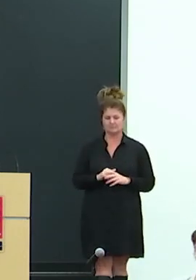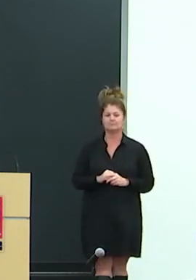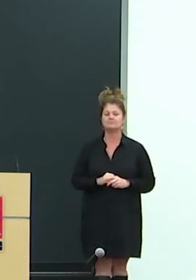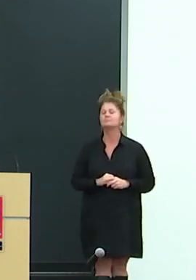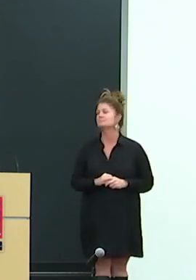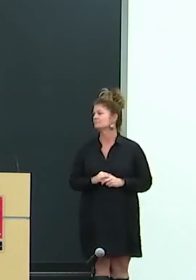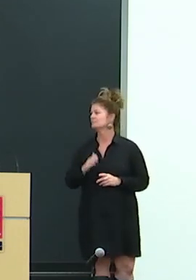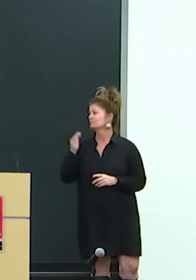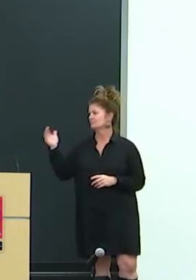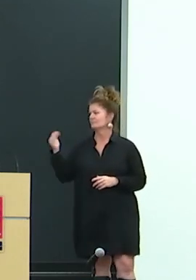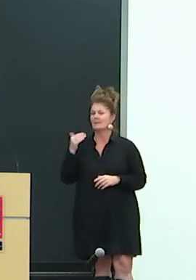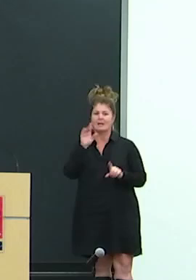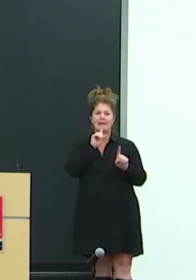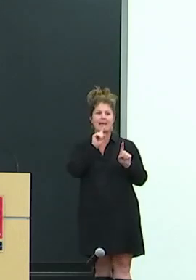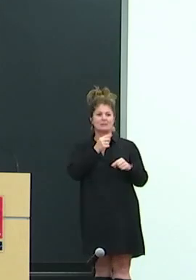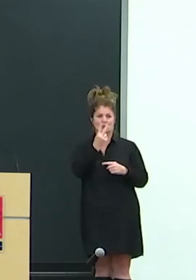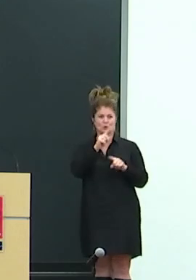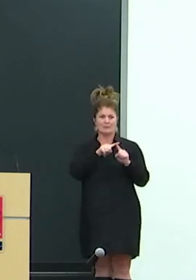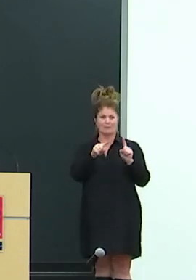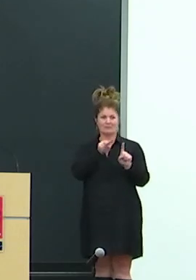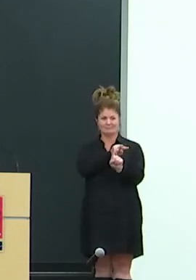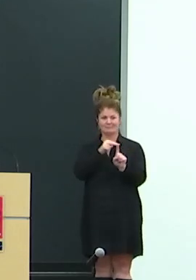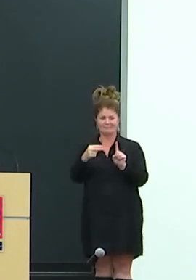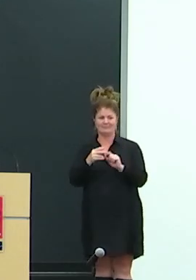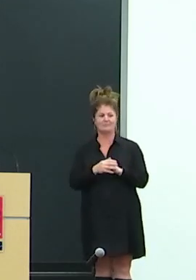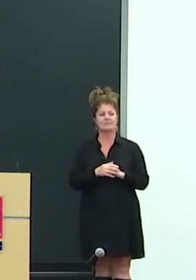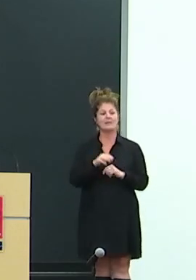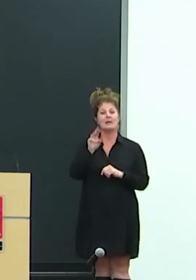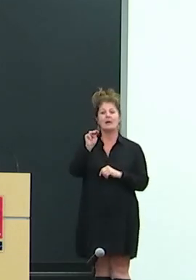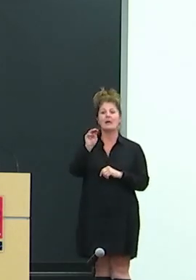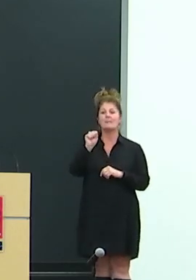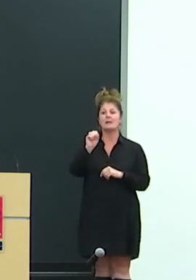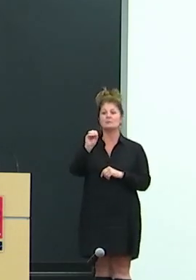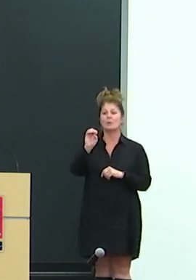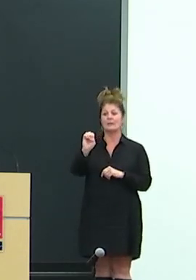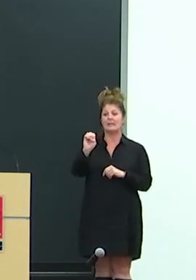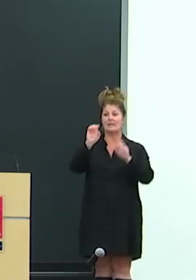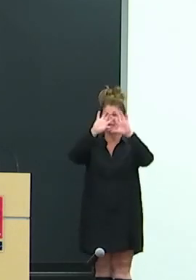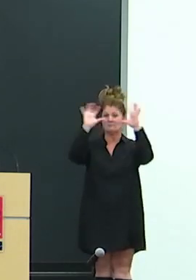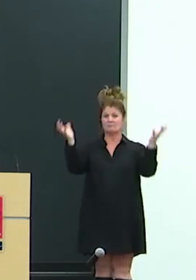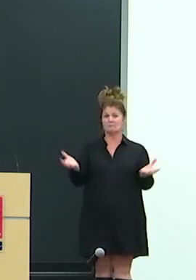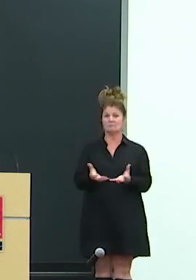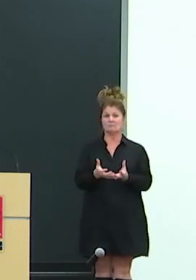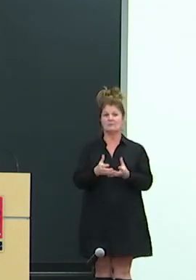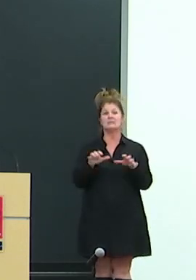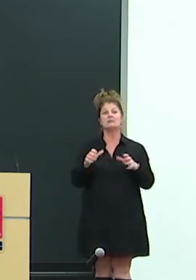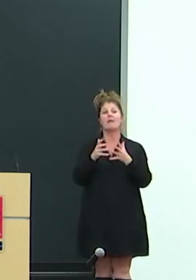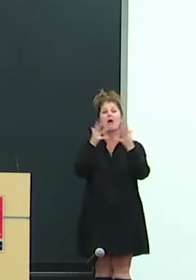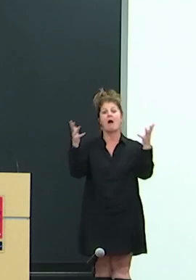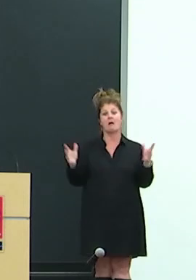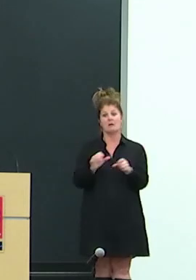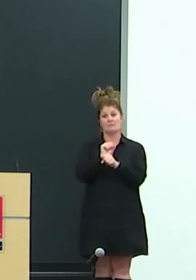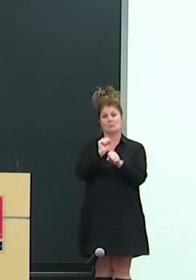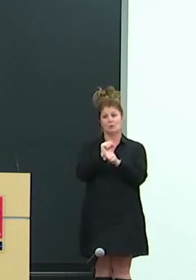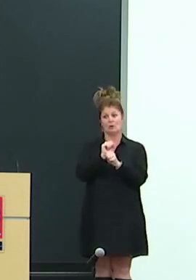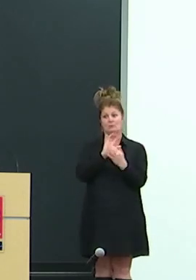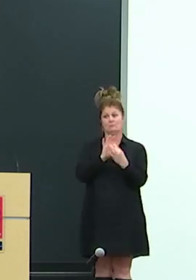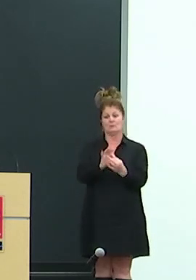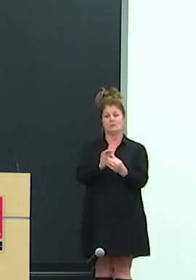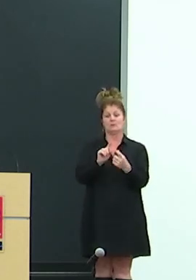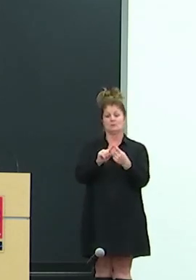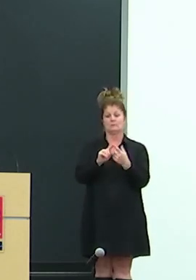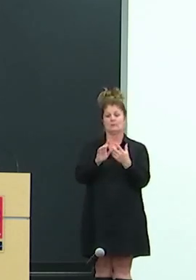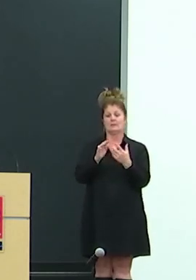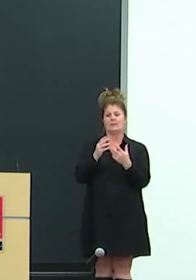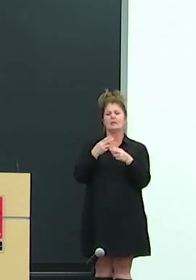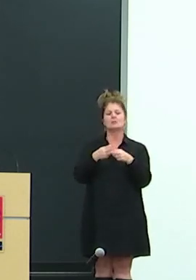Yeah, so I'm going to answer that two different directions. The first one is MSUE as a whole has done a lot of work on something